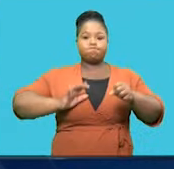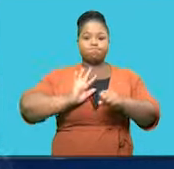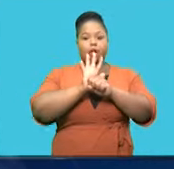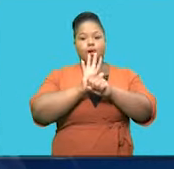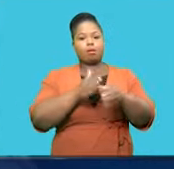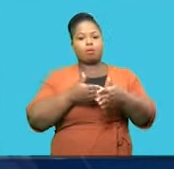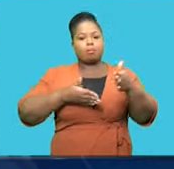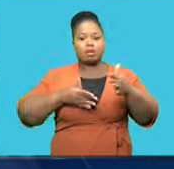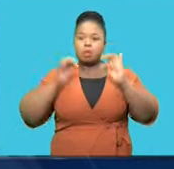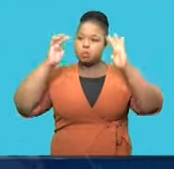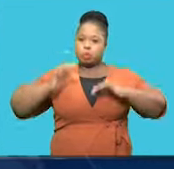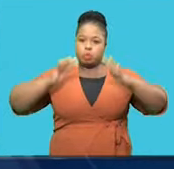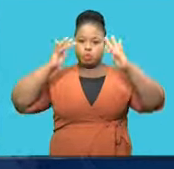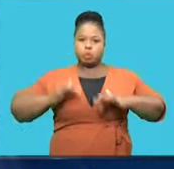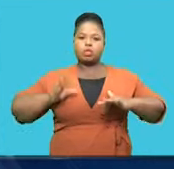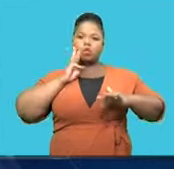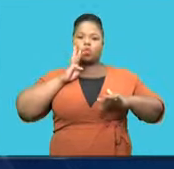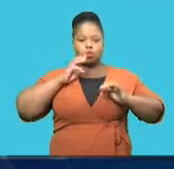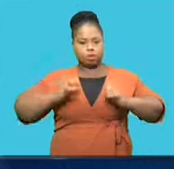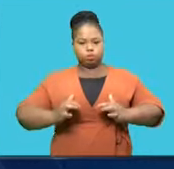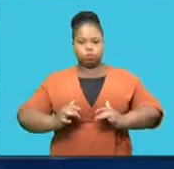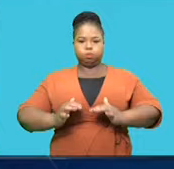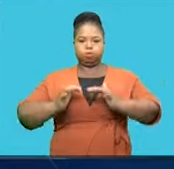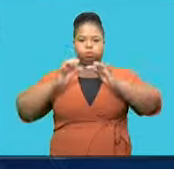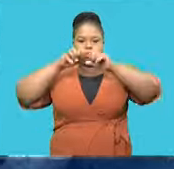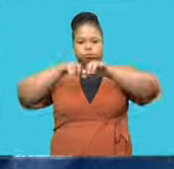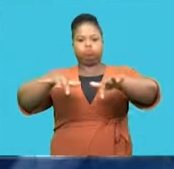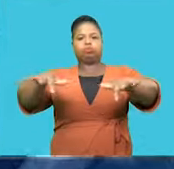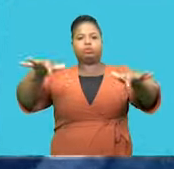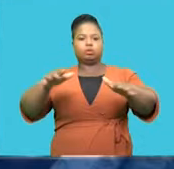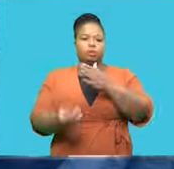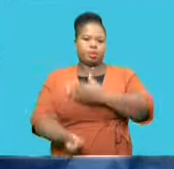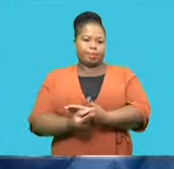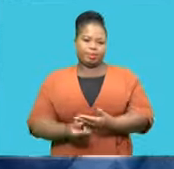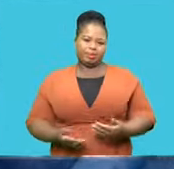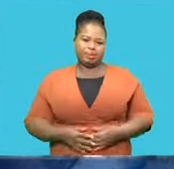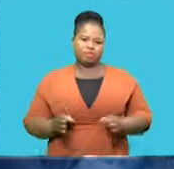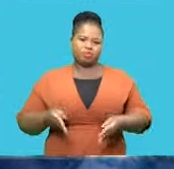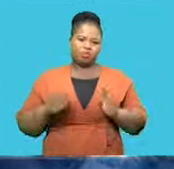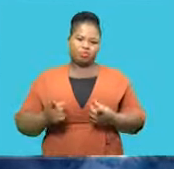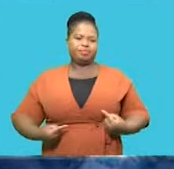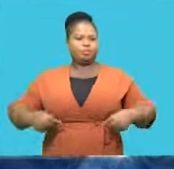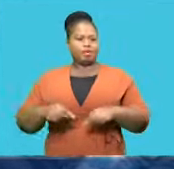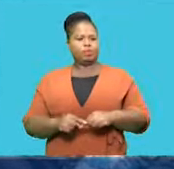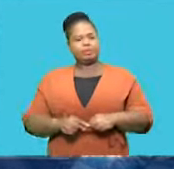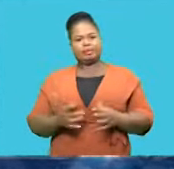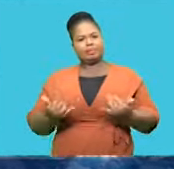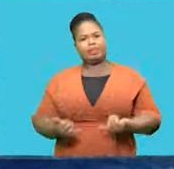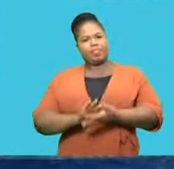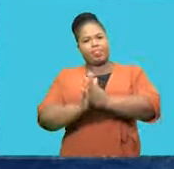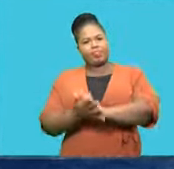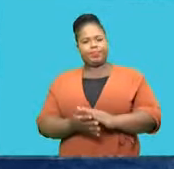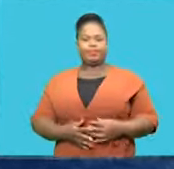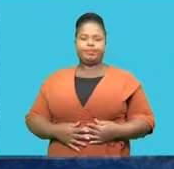and it rains, water goes onto the surface, flooding happens, and our roads get